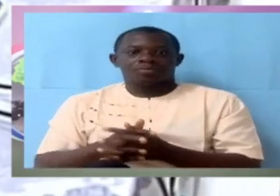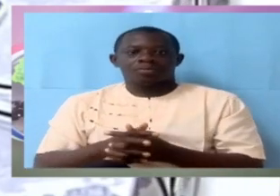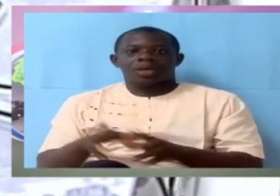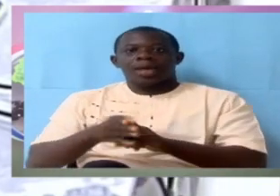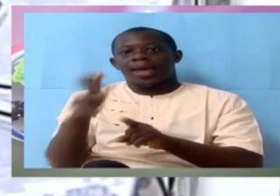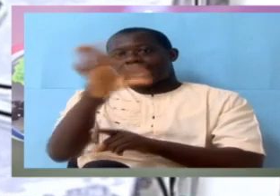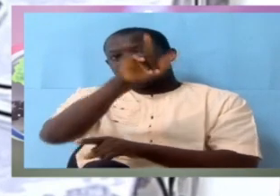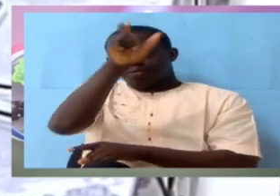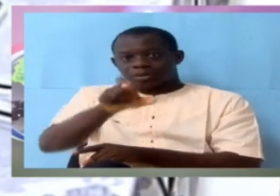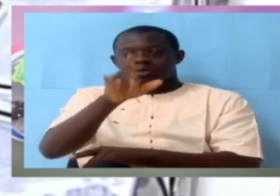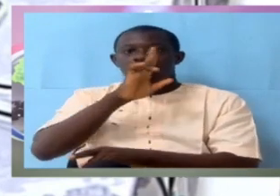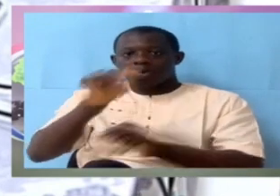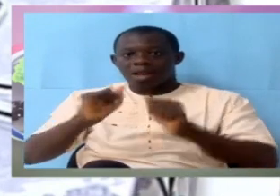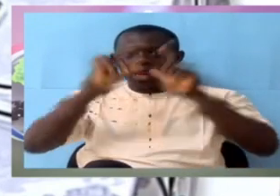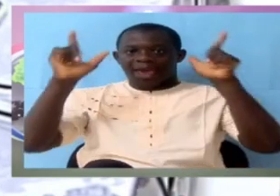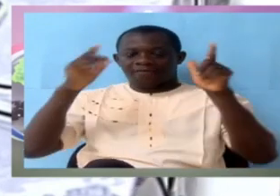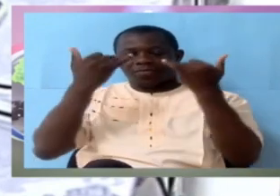Any person who is alive,